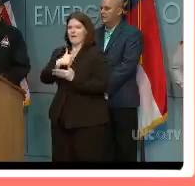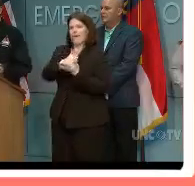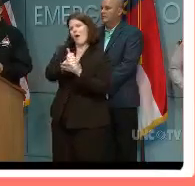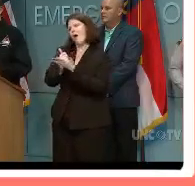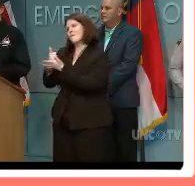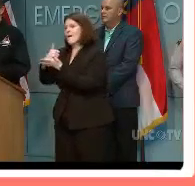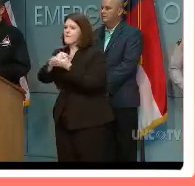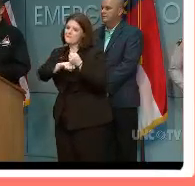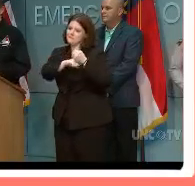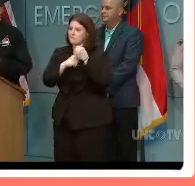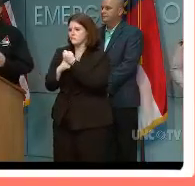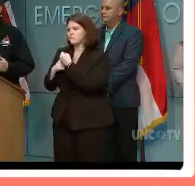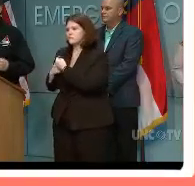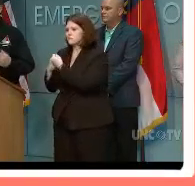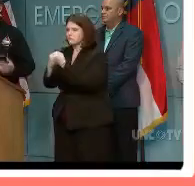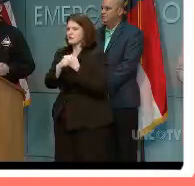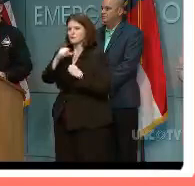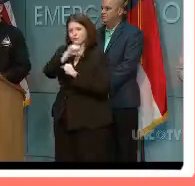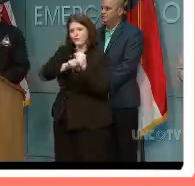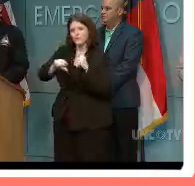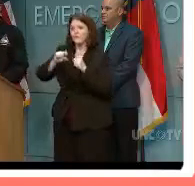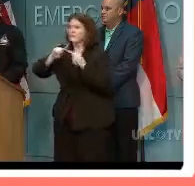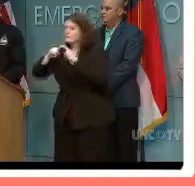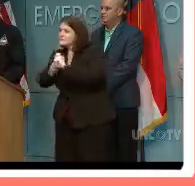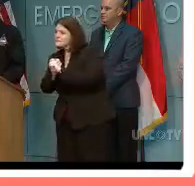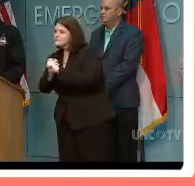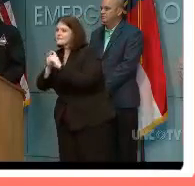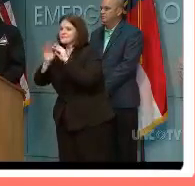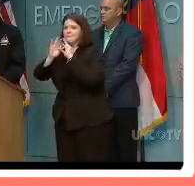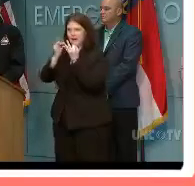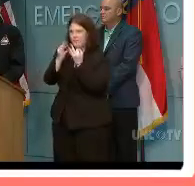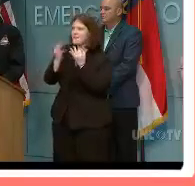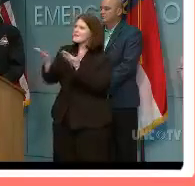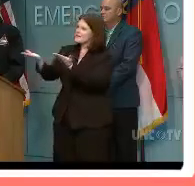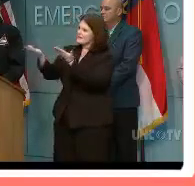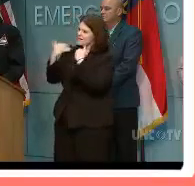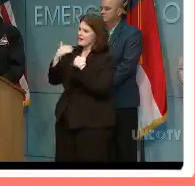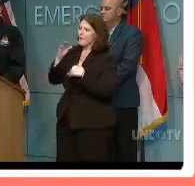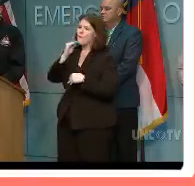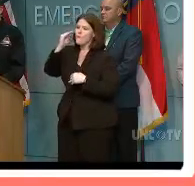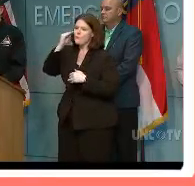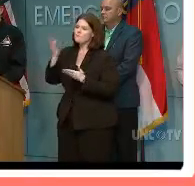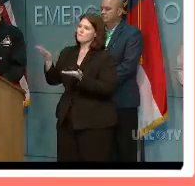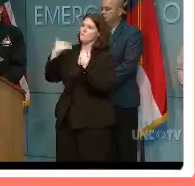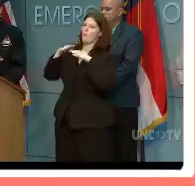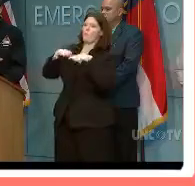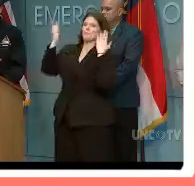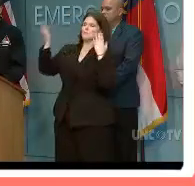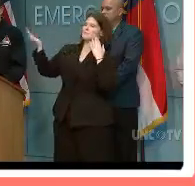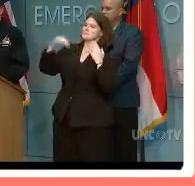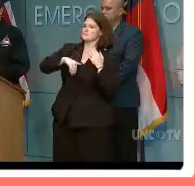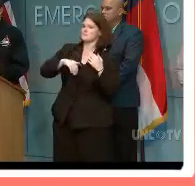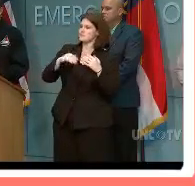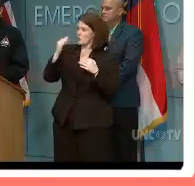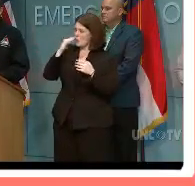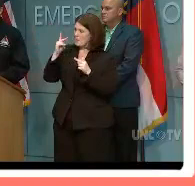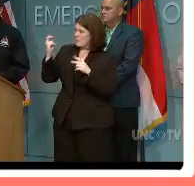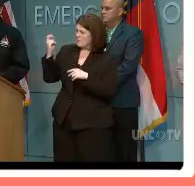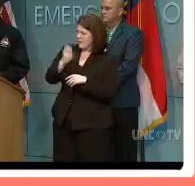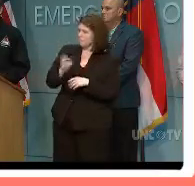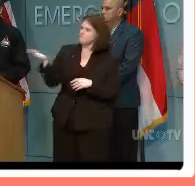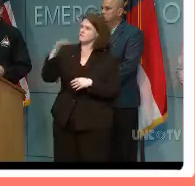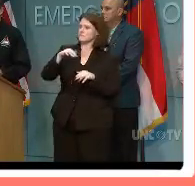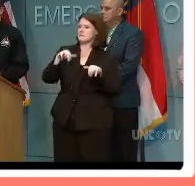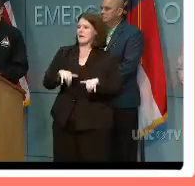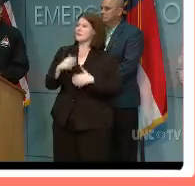each other, and we know that friends and family are accepting people who are coming west. We know some people